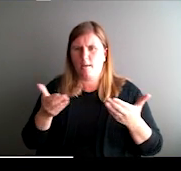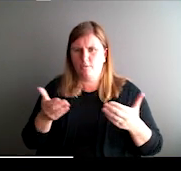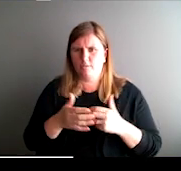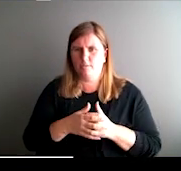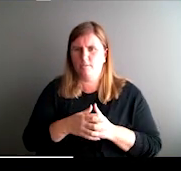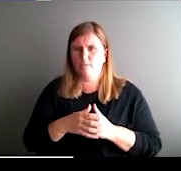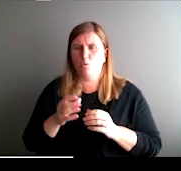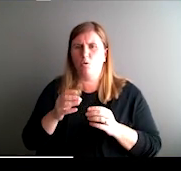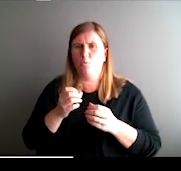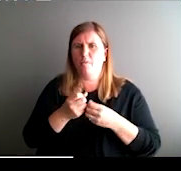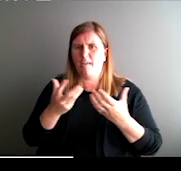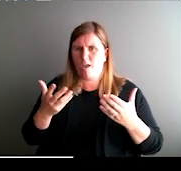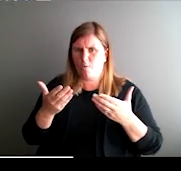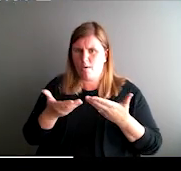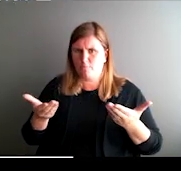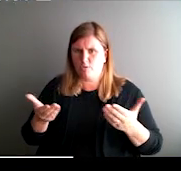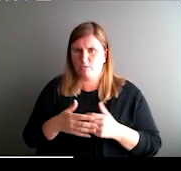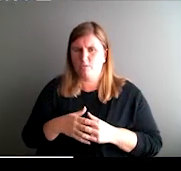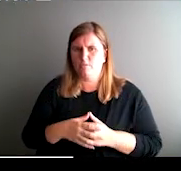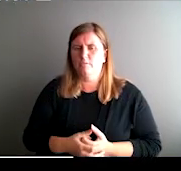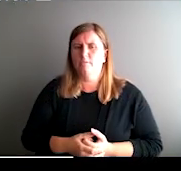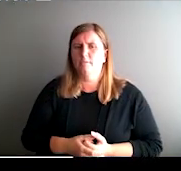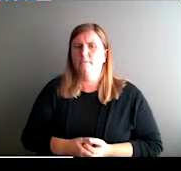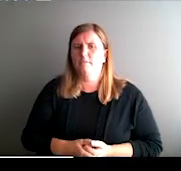that object sort.